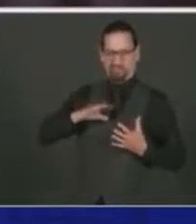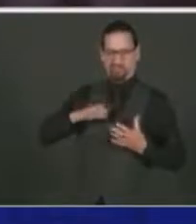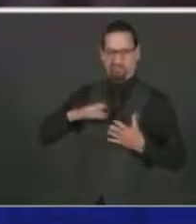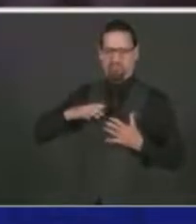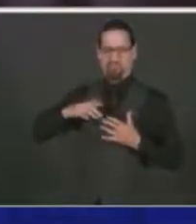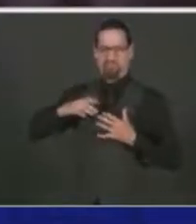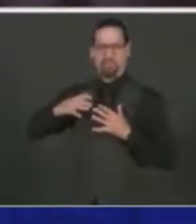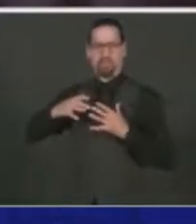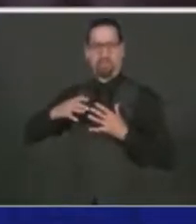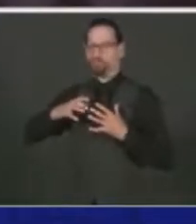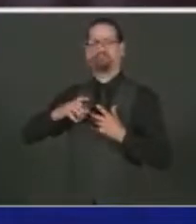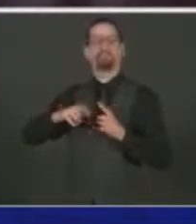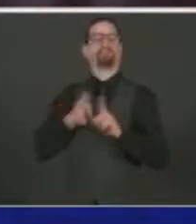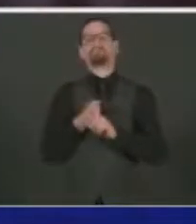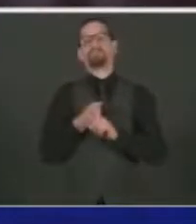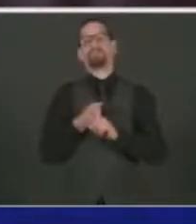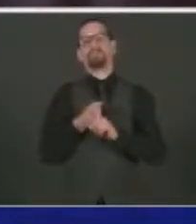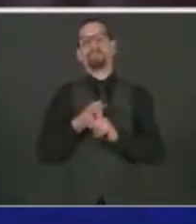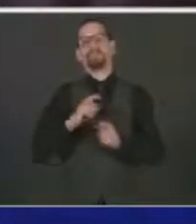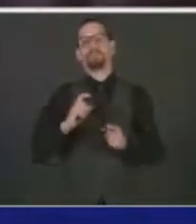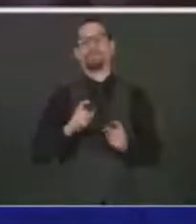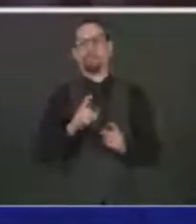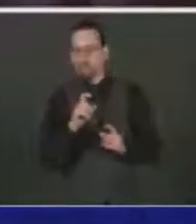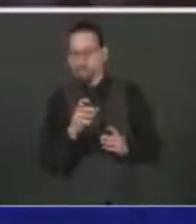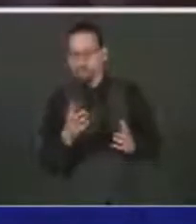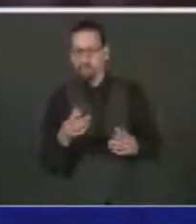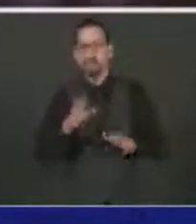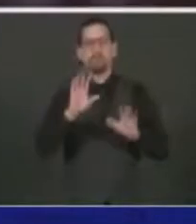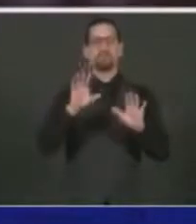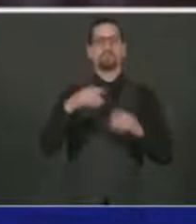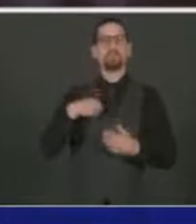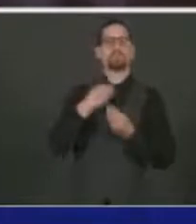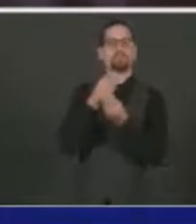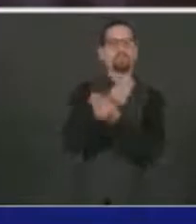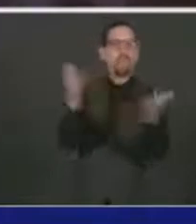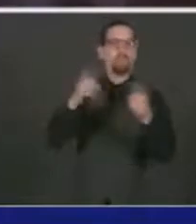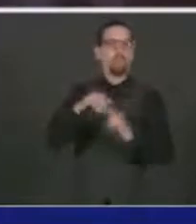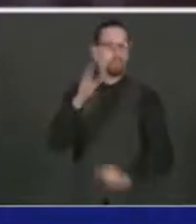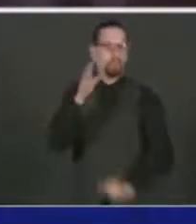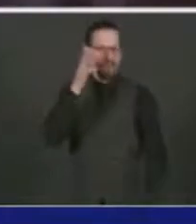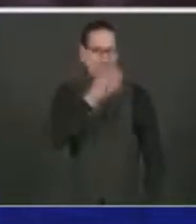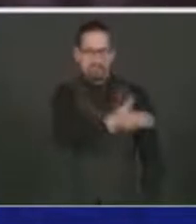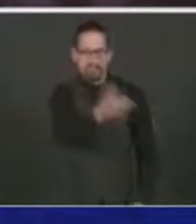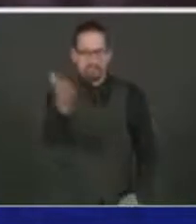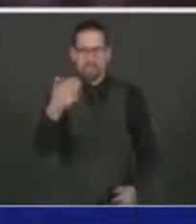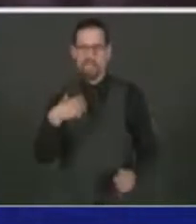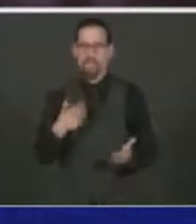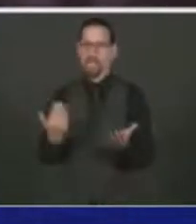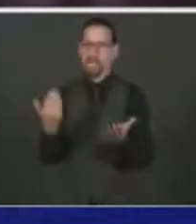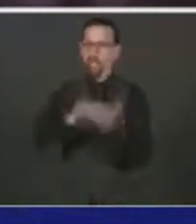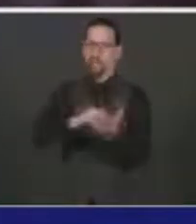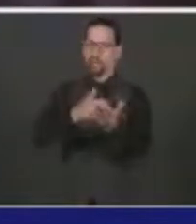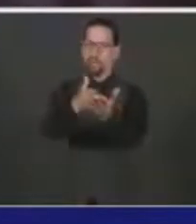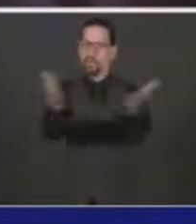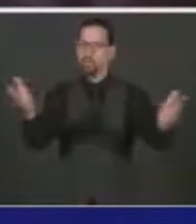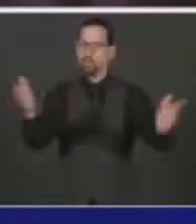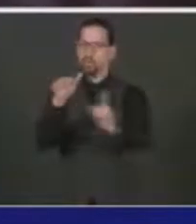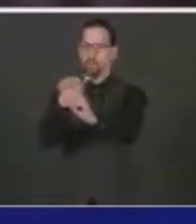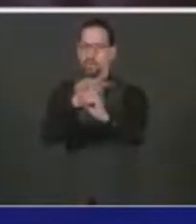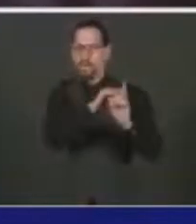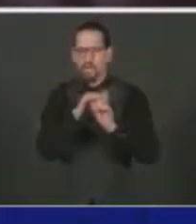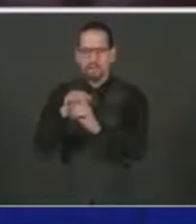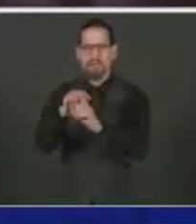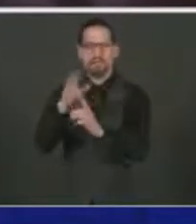What I can share with parents is that this is another reminder for parents, for children,